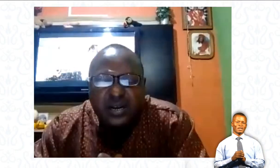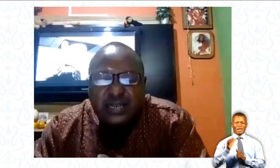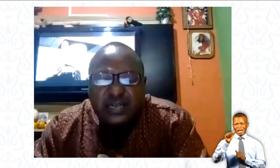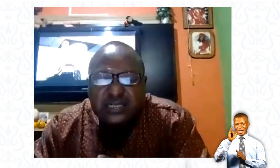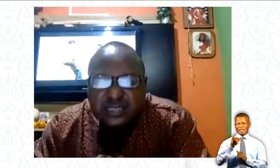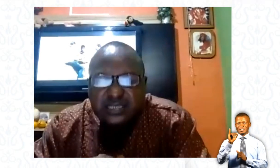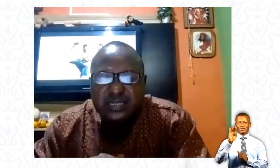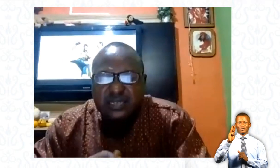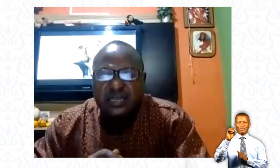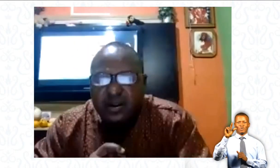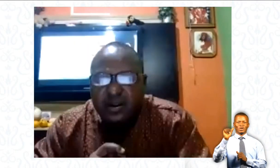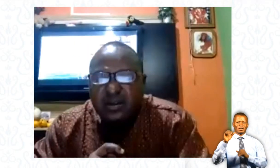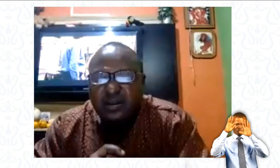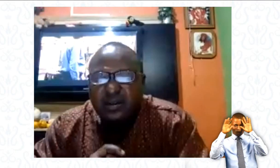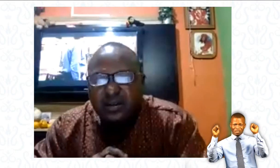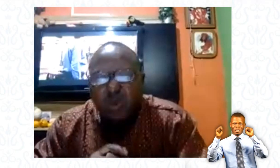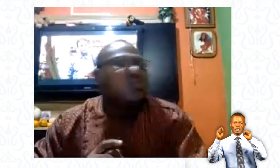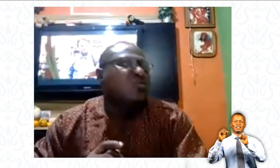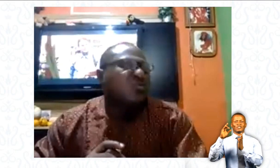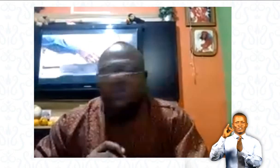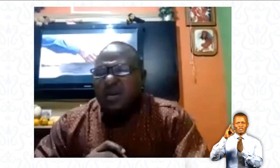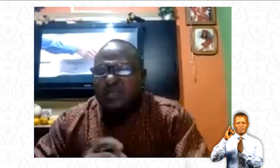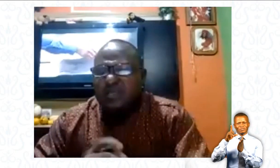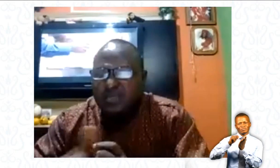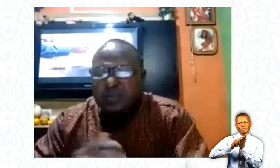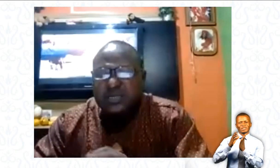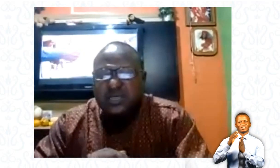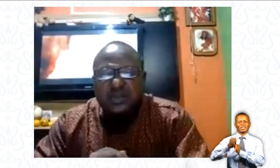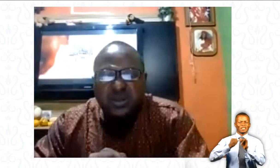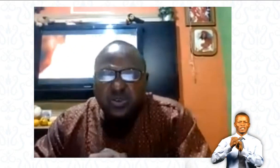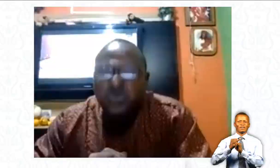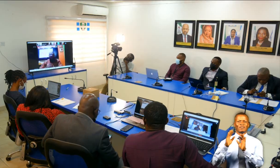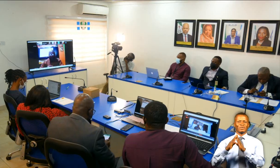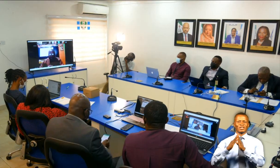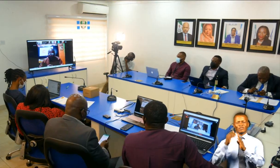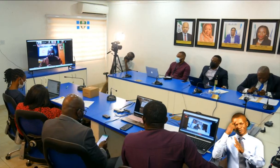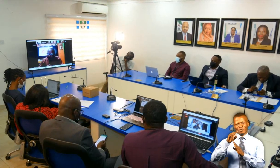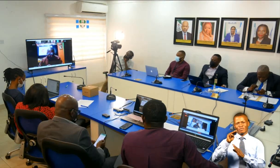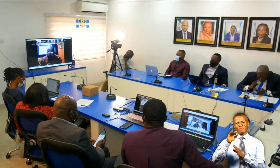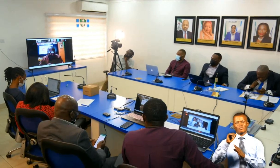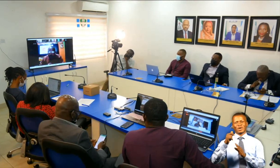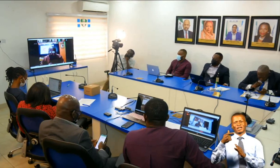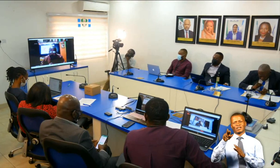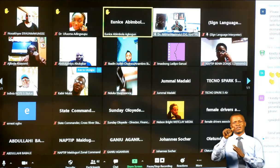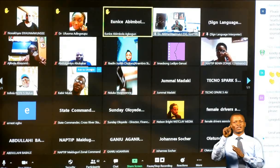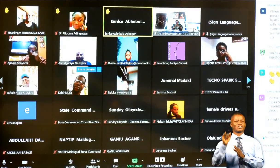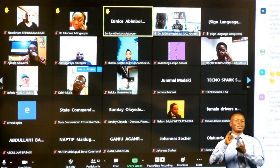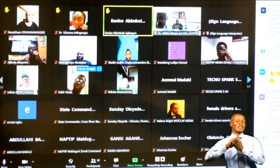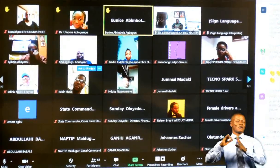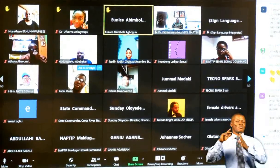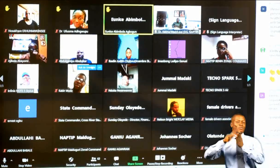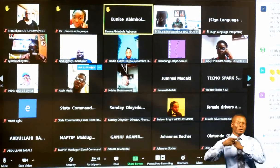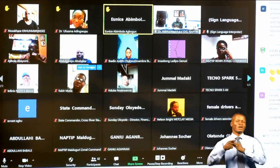Labor, Ajibola Abayomi, President, Journalists International Forum for Migration, GFORM.